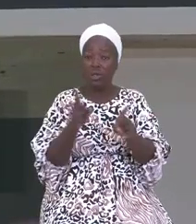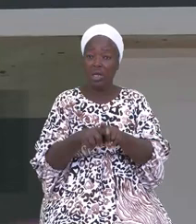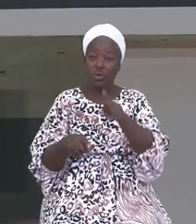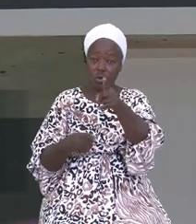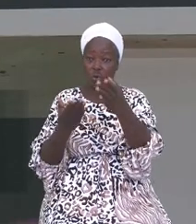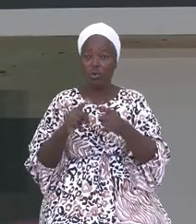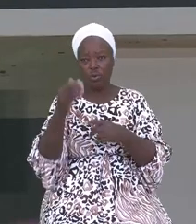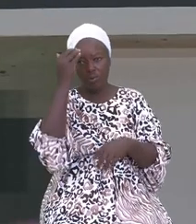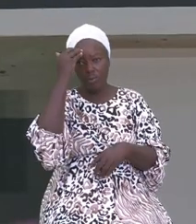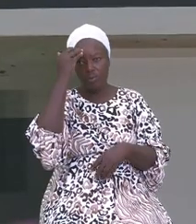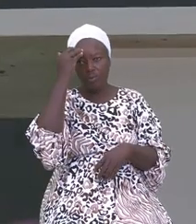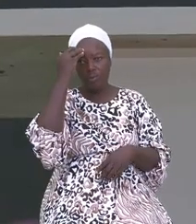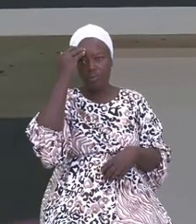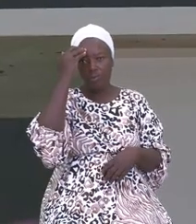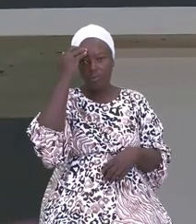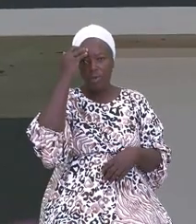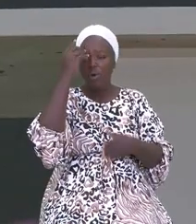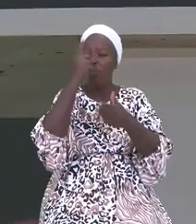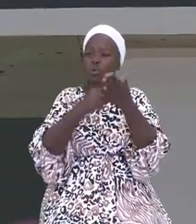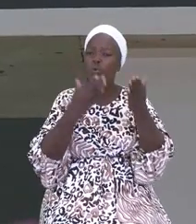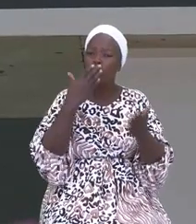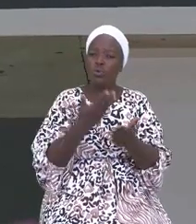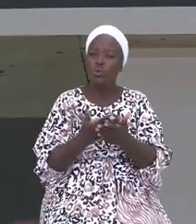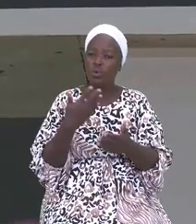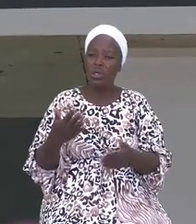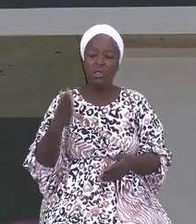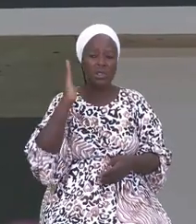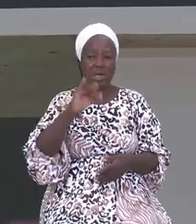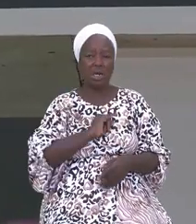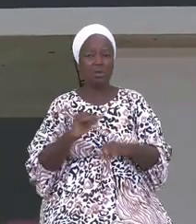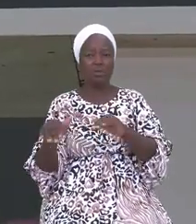to know, what good thing shall